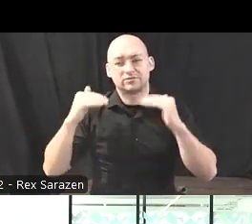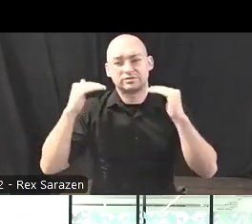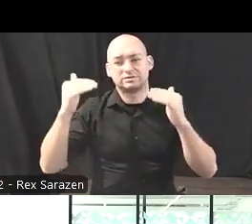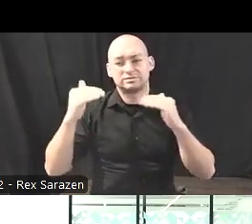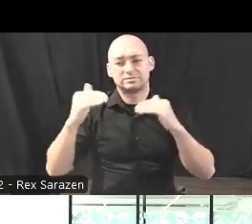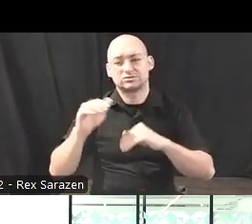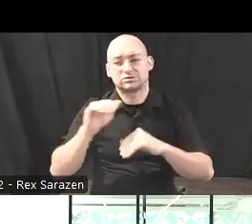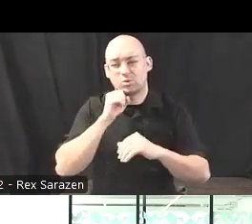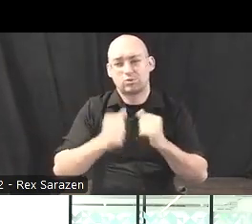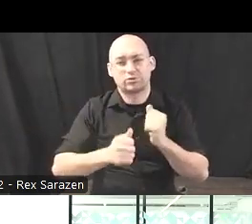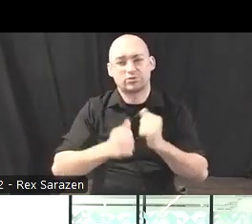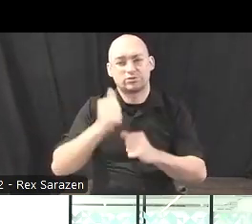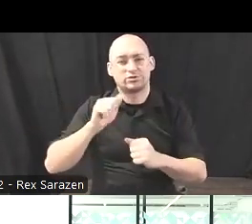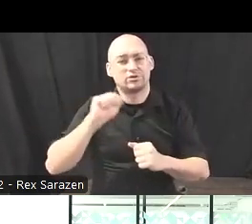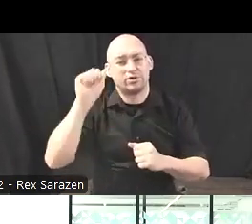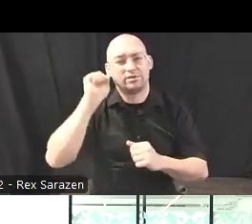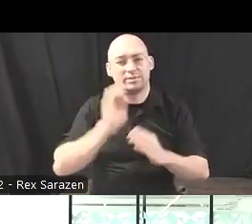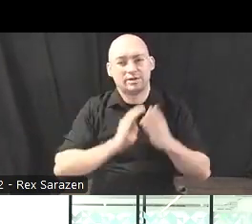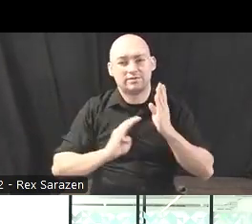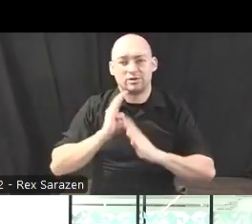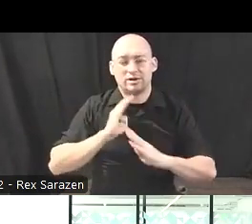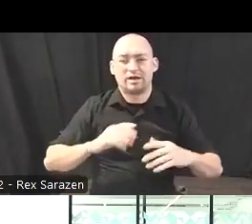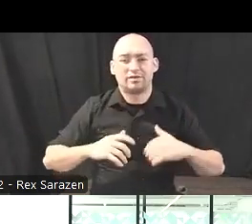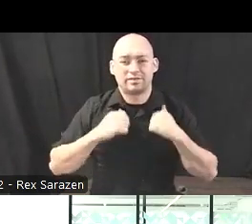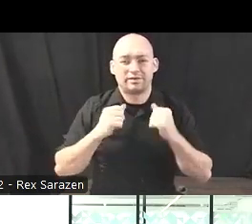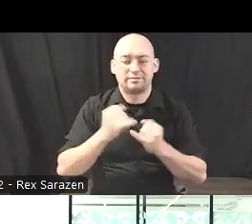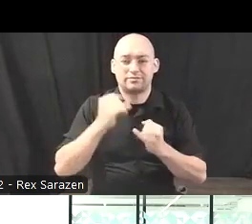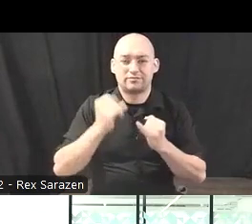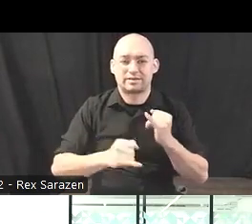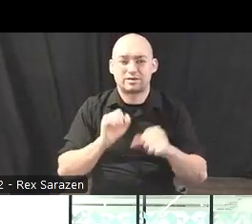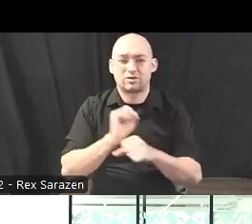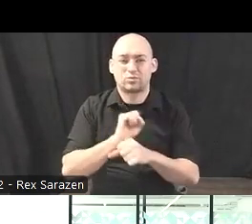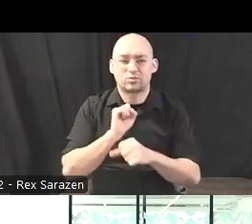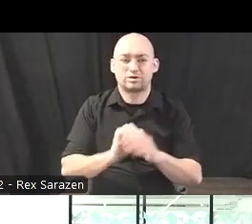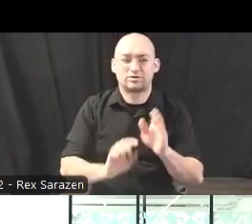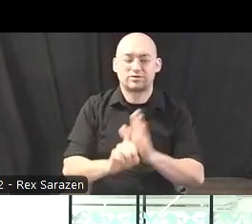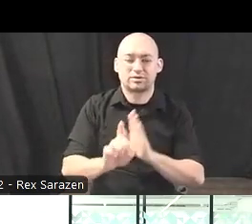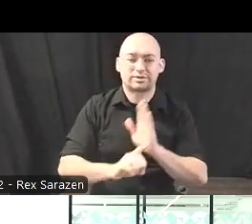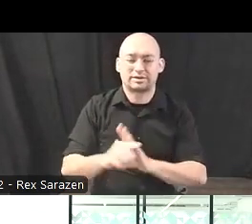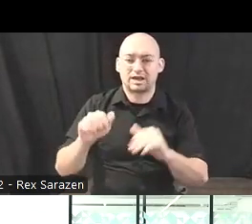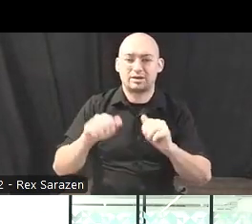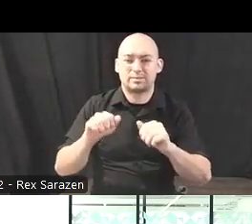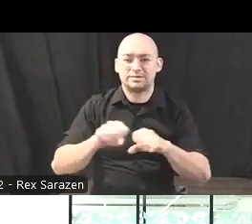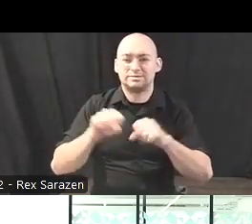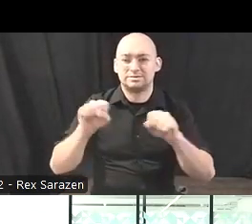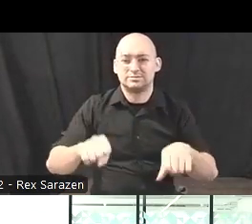health. And then finally, we're going to be working towards developing dementia-capable systems of care by looking